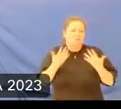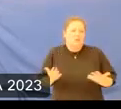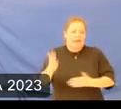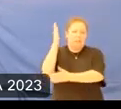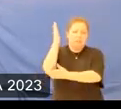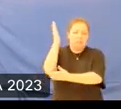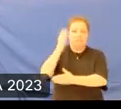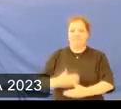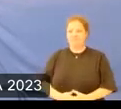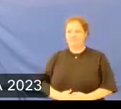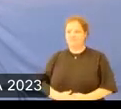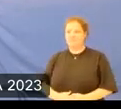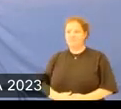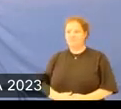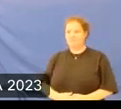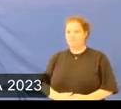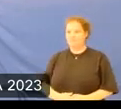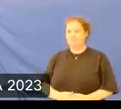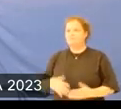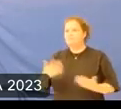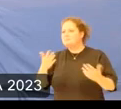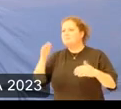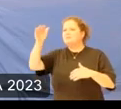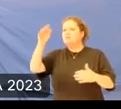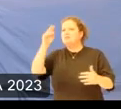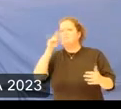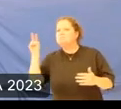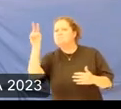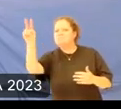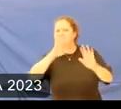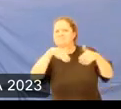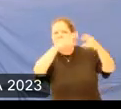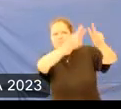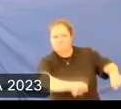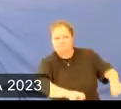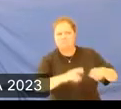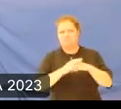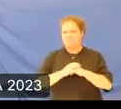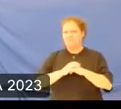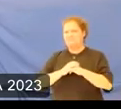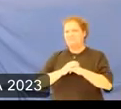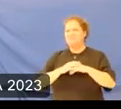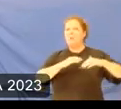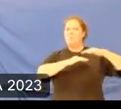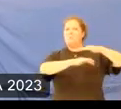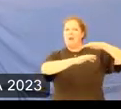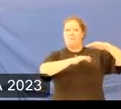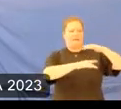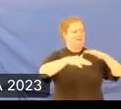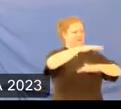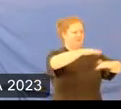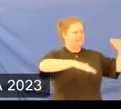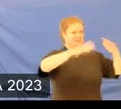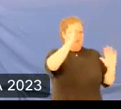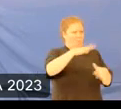So there are a bunch of reasons for thinking there's lots of dark matter in pragmatics. Firstly, our theory is getting very